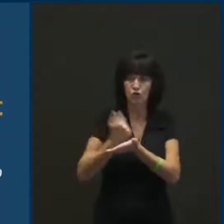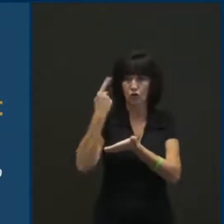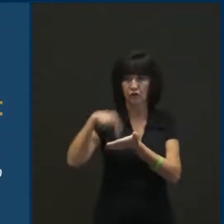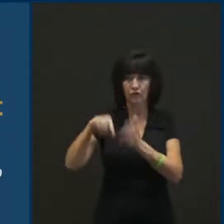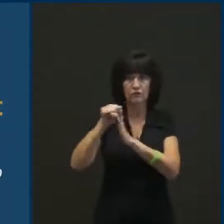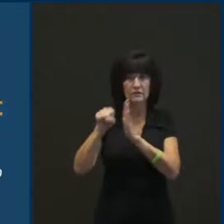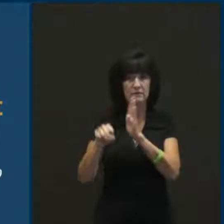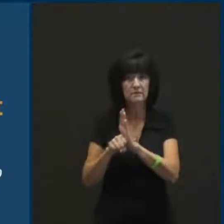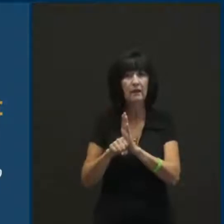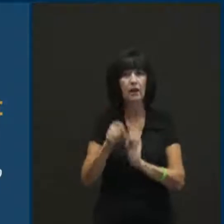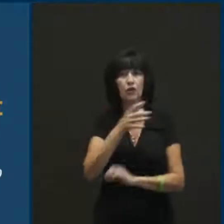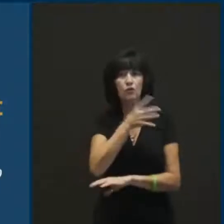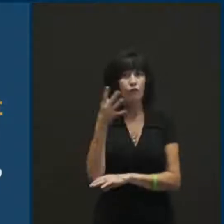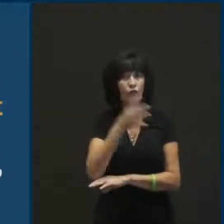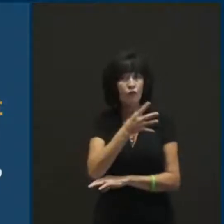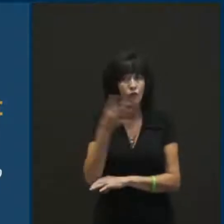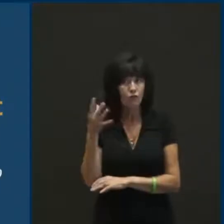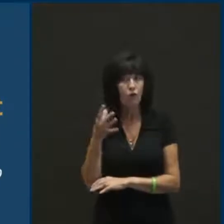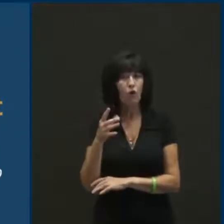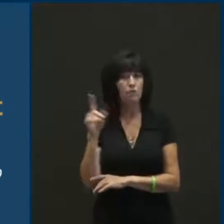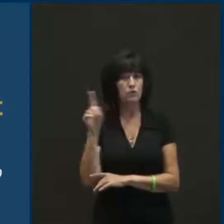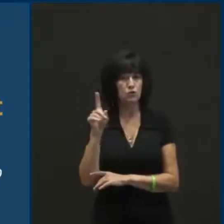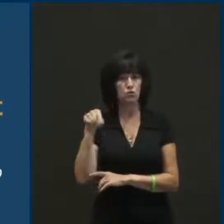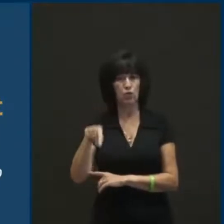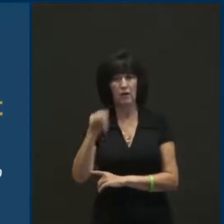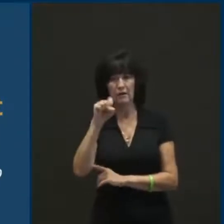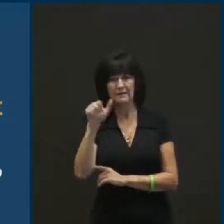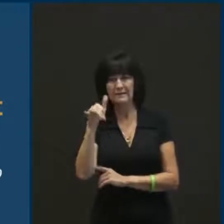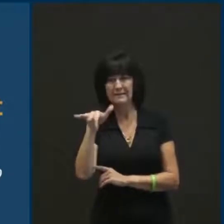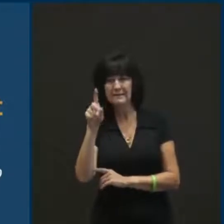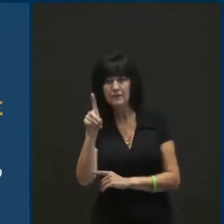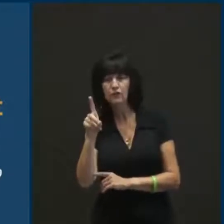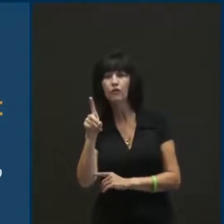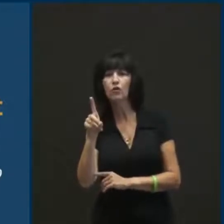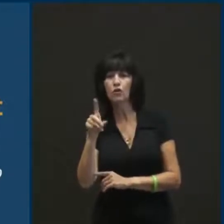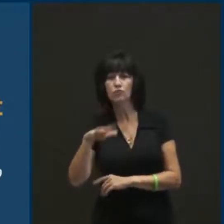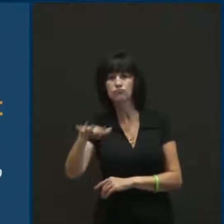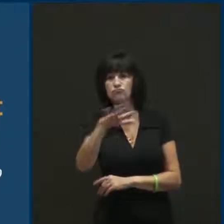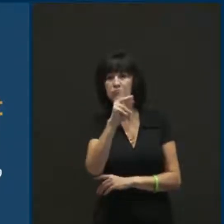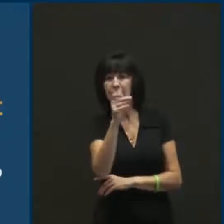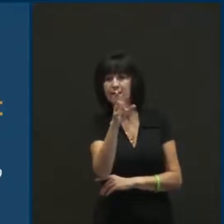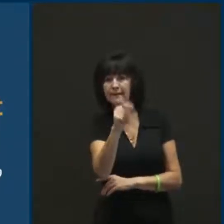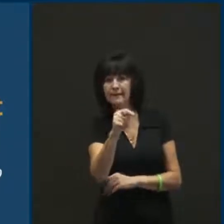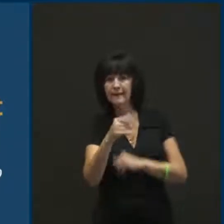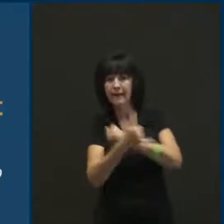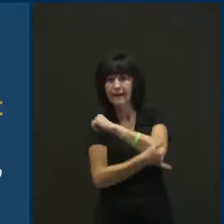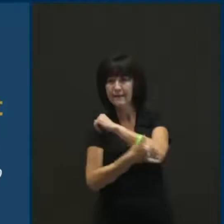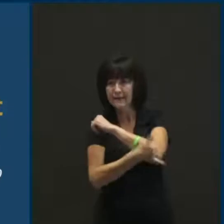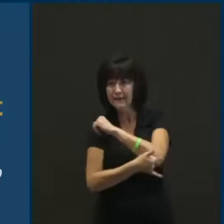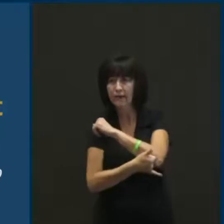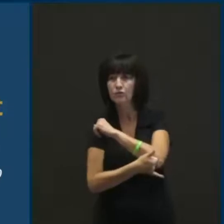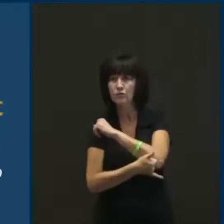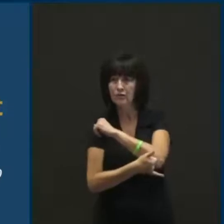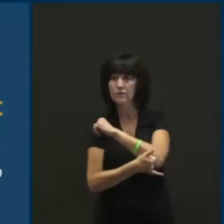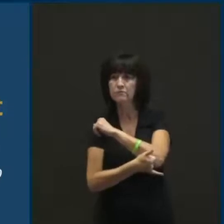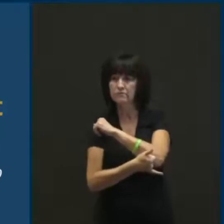from Gumbar to Seaford to Kent County and down over to the eastern side